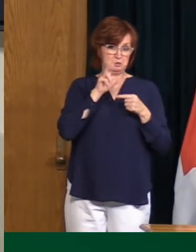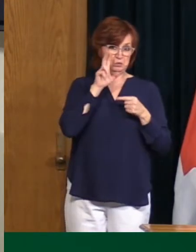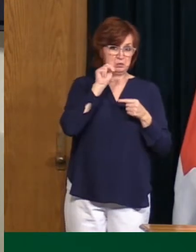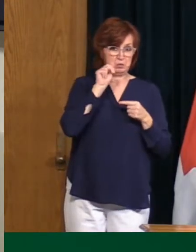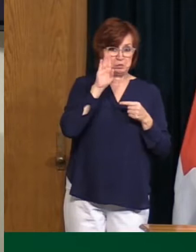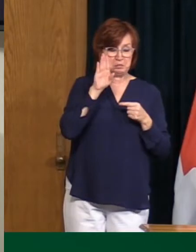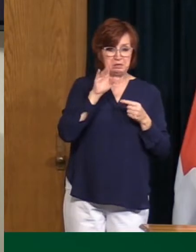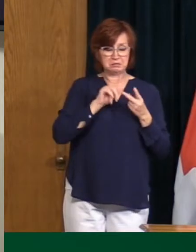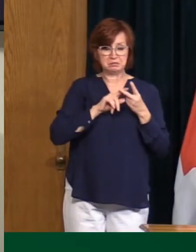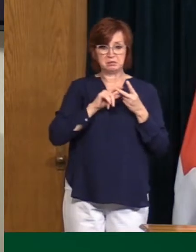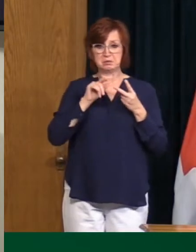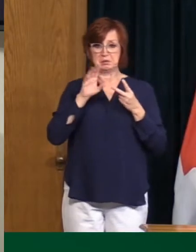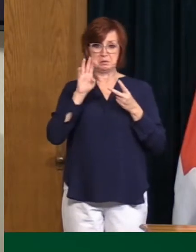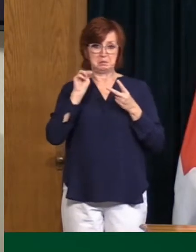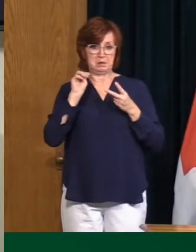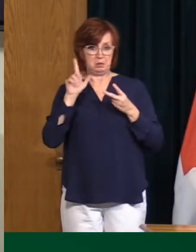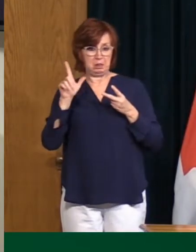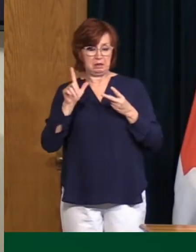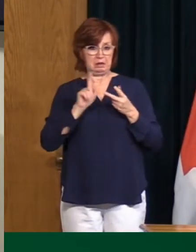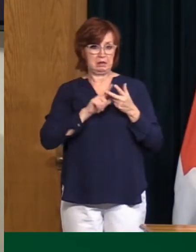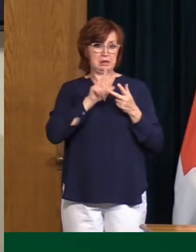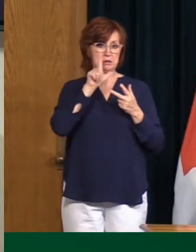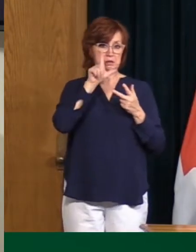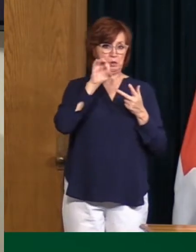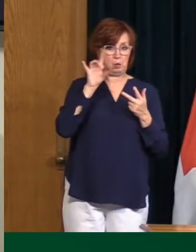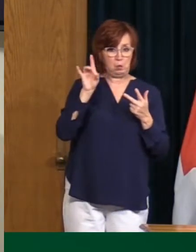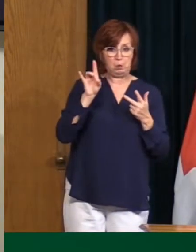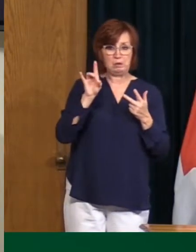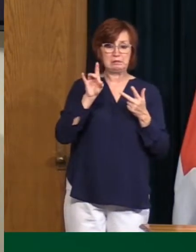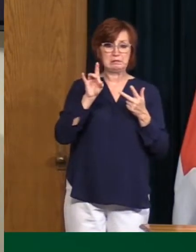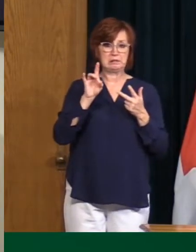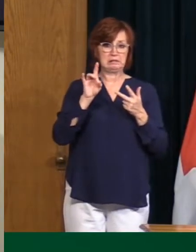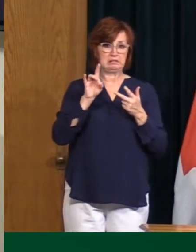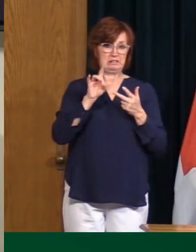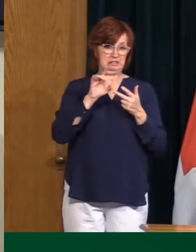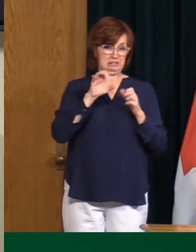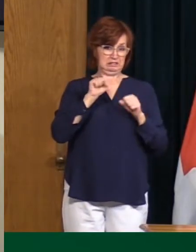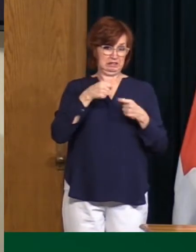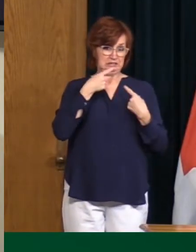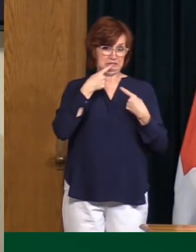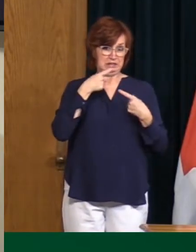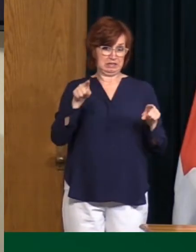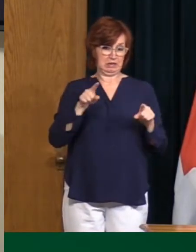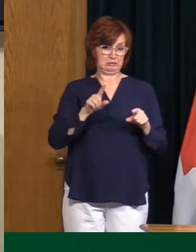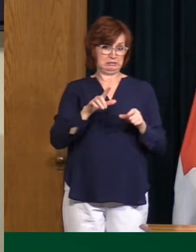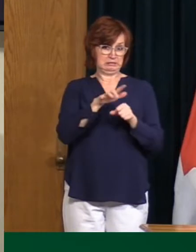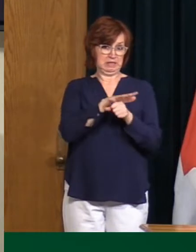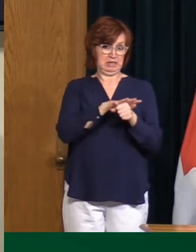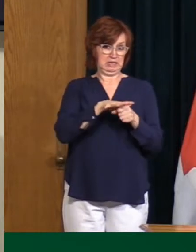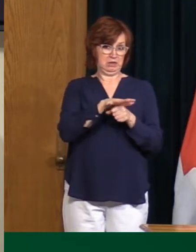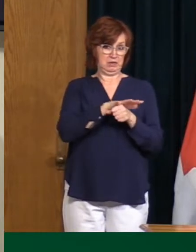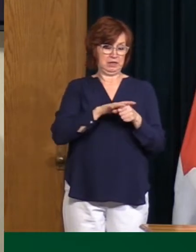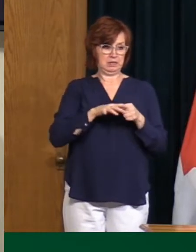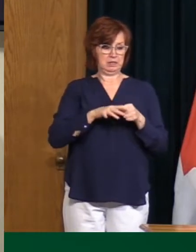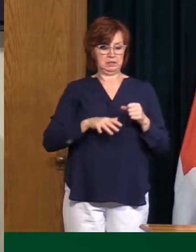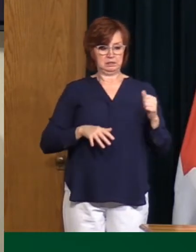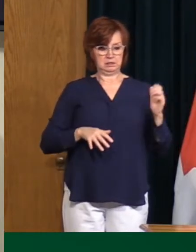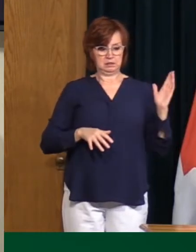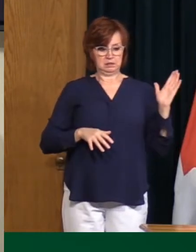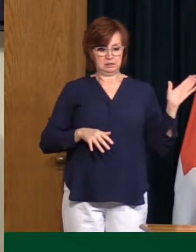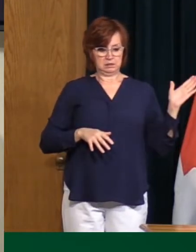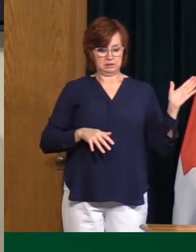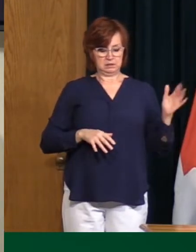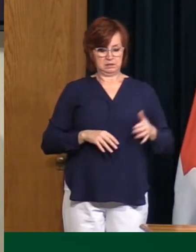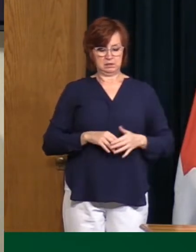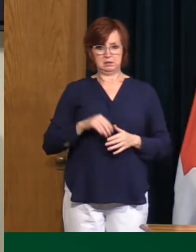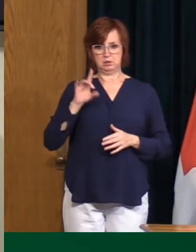maybe the Meadow Lake area, or the Lloydminster area? Is that something that can be revealed? So, I will